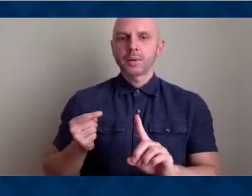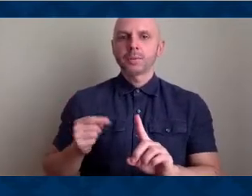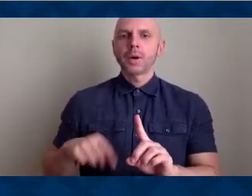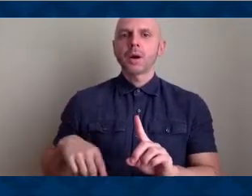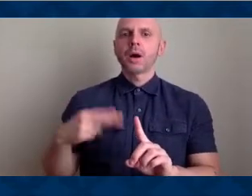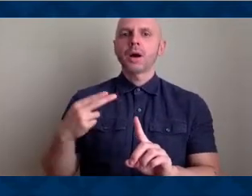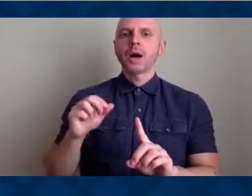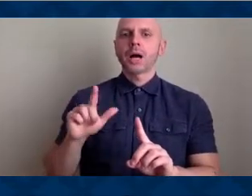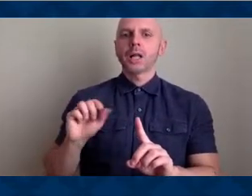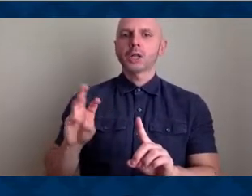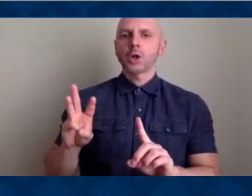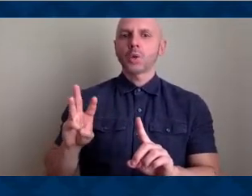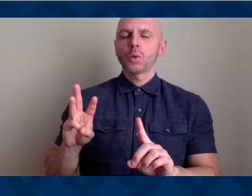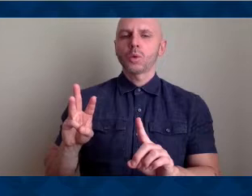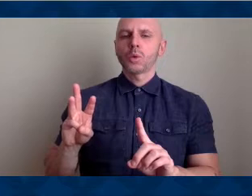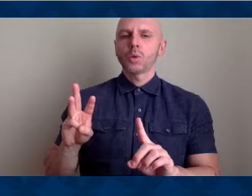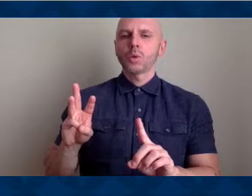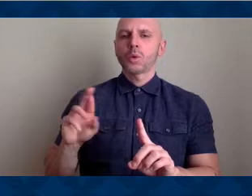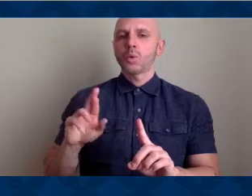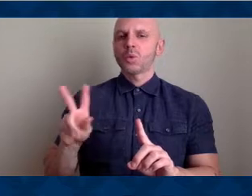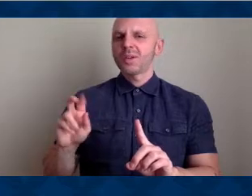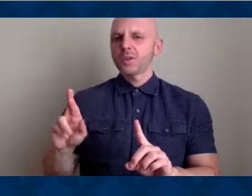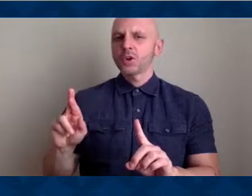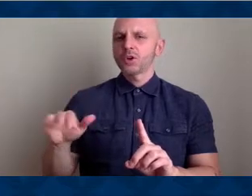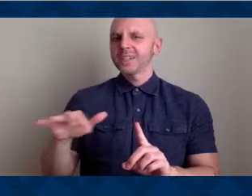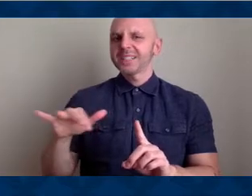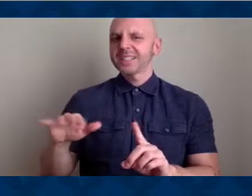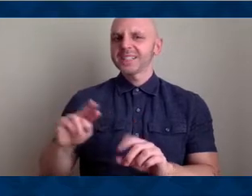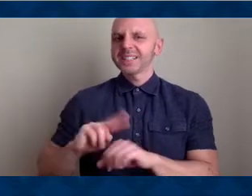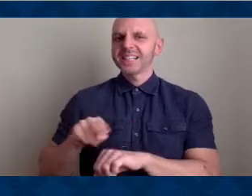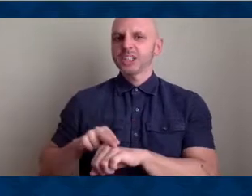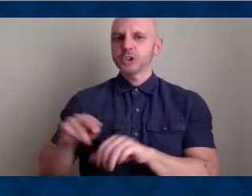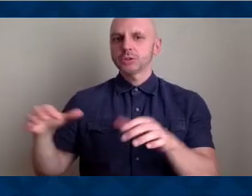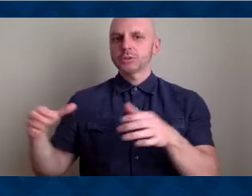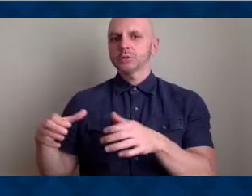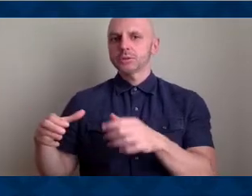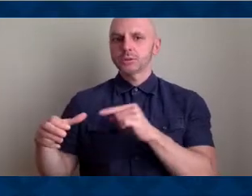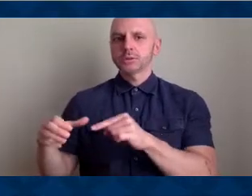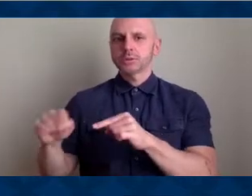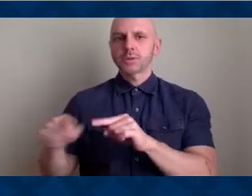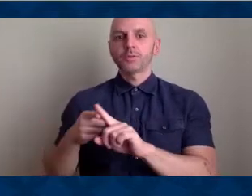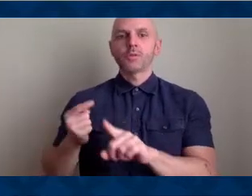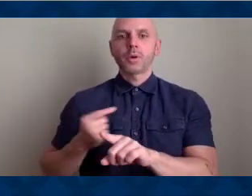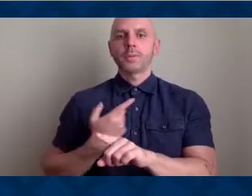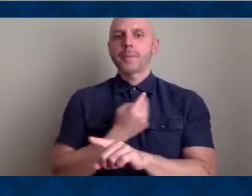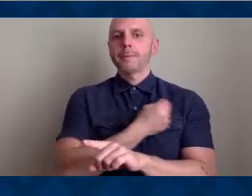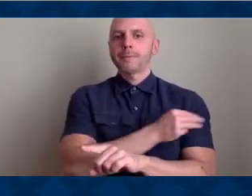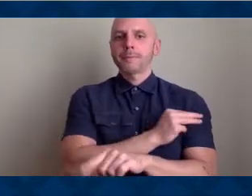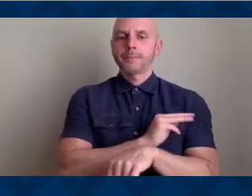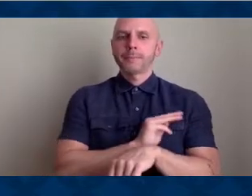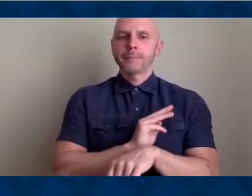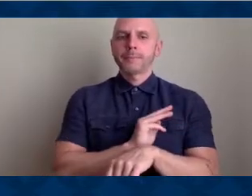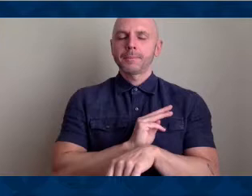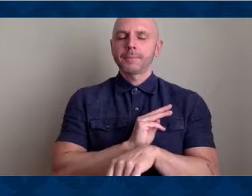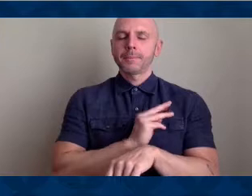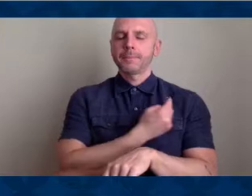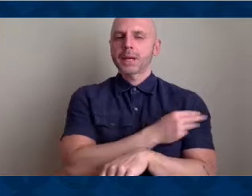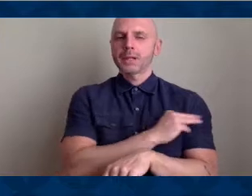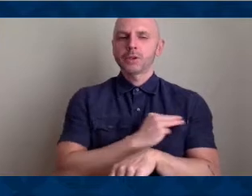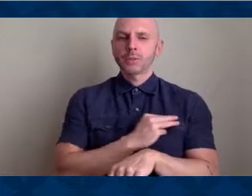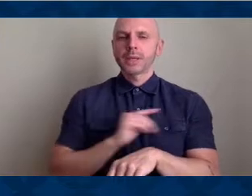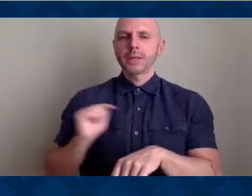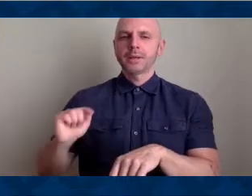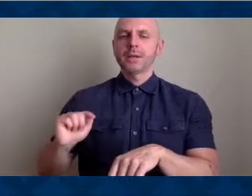Manitoba, and she's the Treaty Commissioner for Manitoba at the moment, and a graduate of Law 89, which we were in the